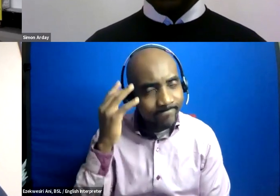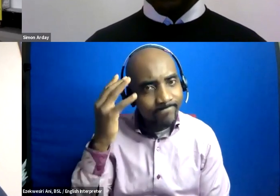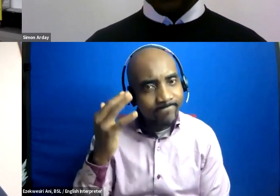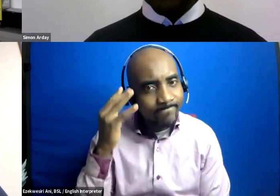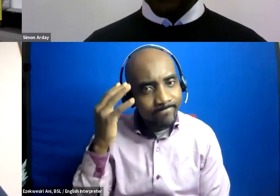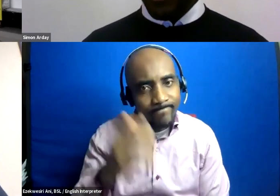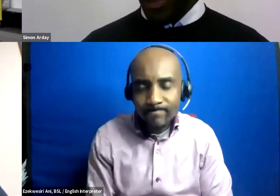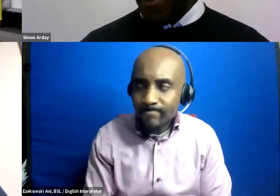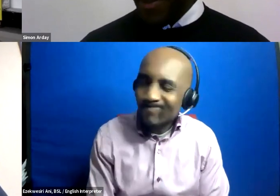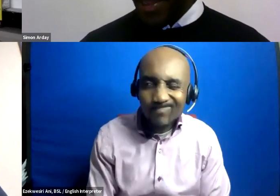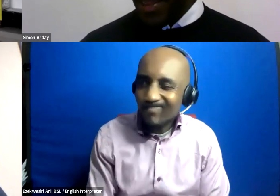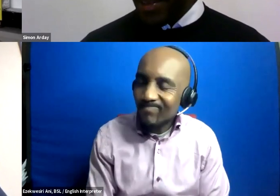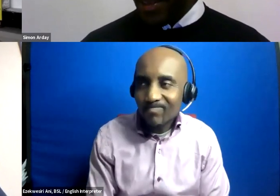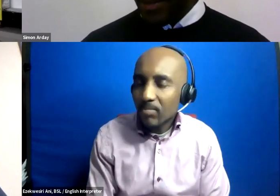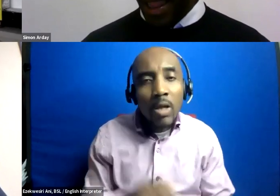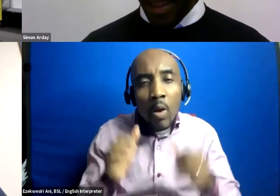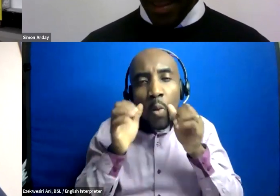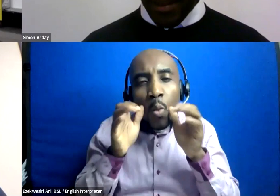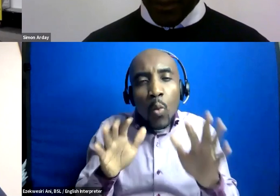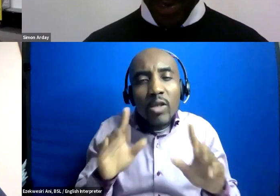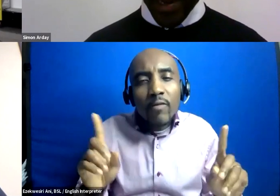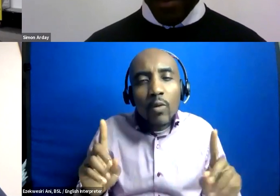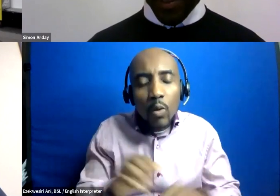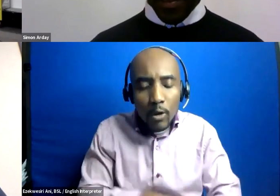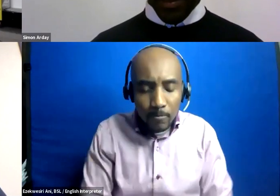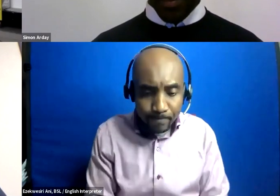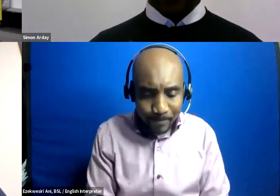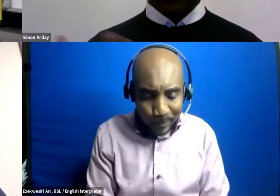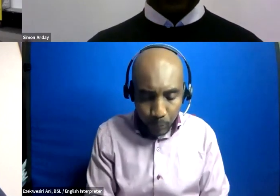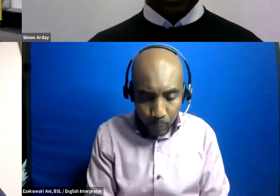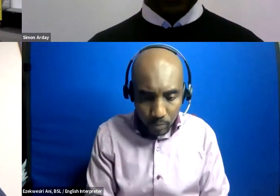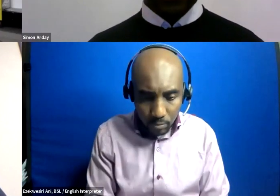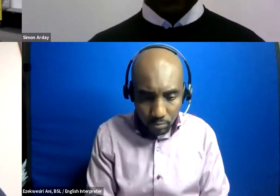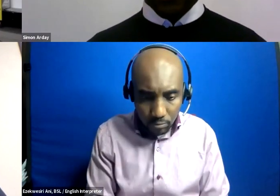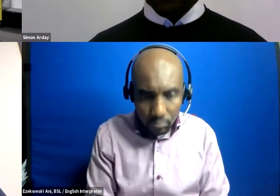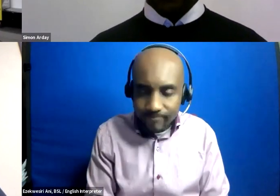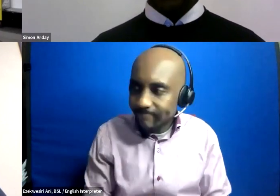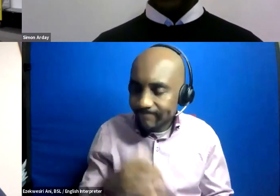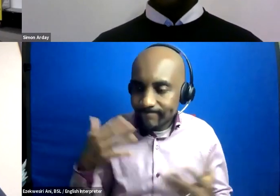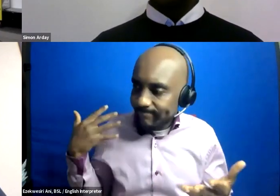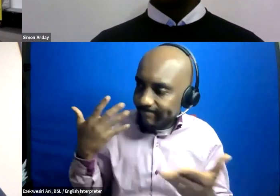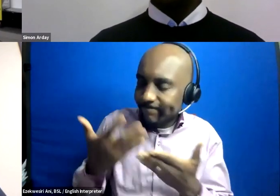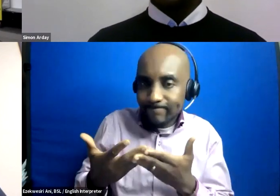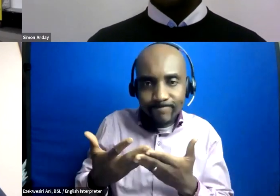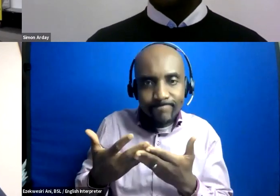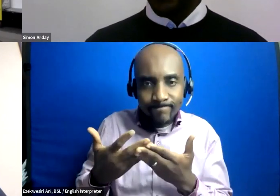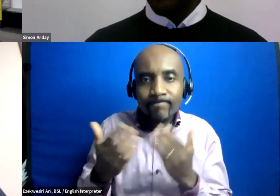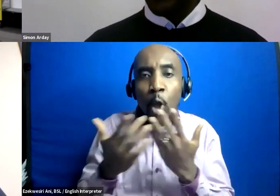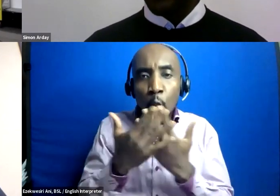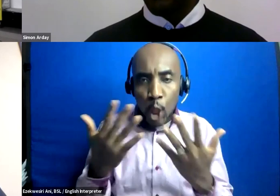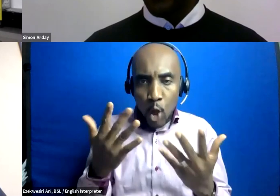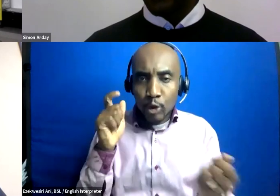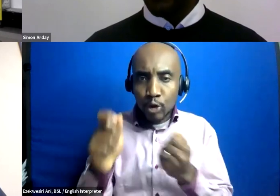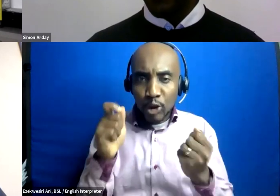what's wonderful is that despite there being a lot to do, we're in a place or position